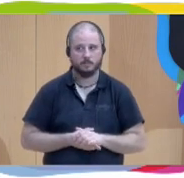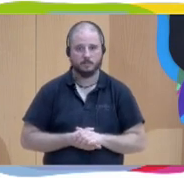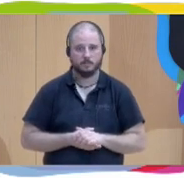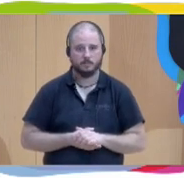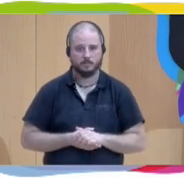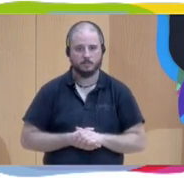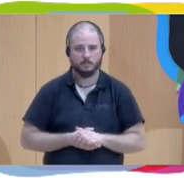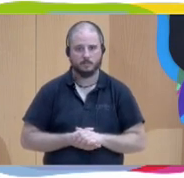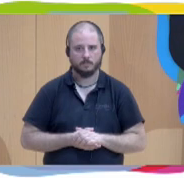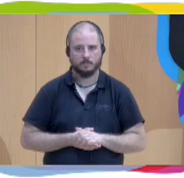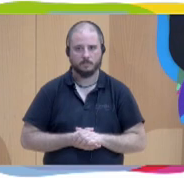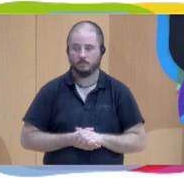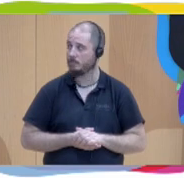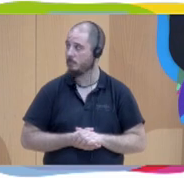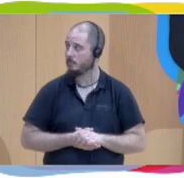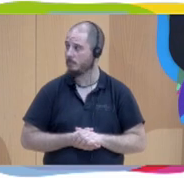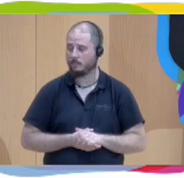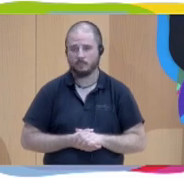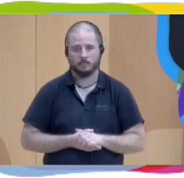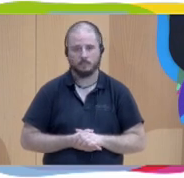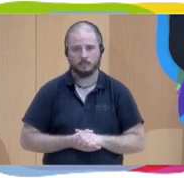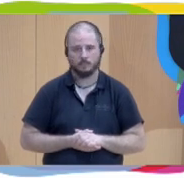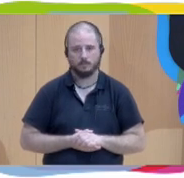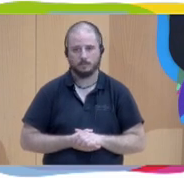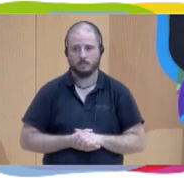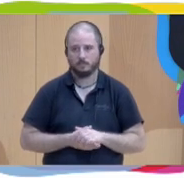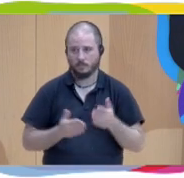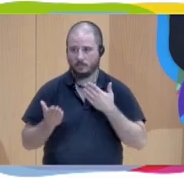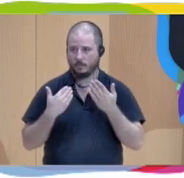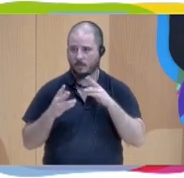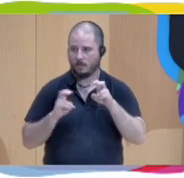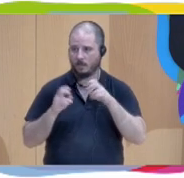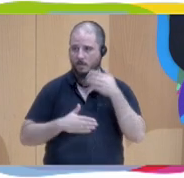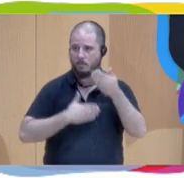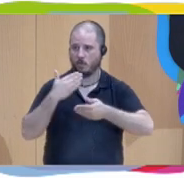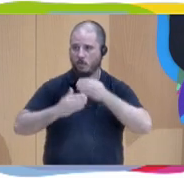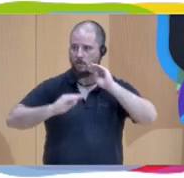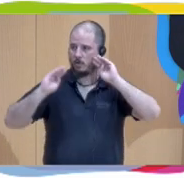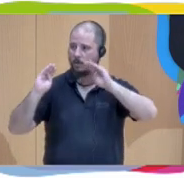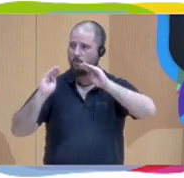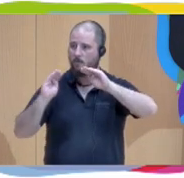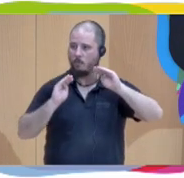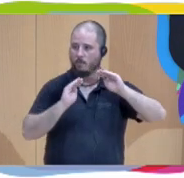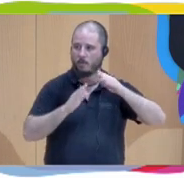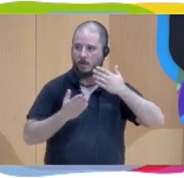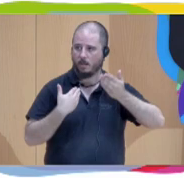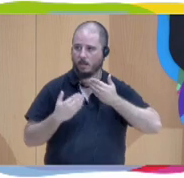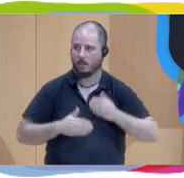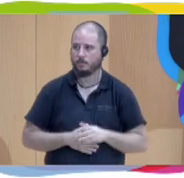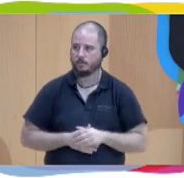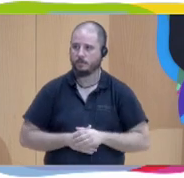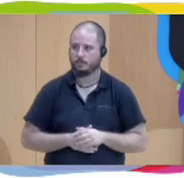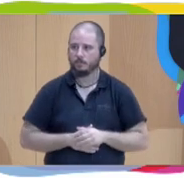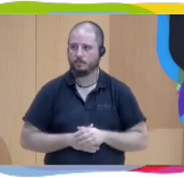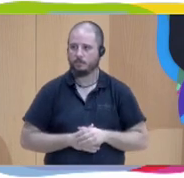We are talking now shortly about the training process, about how long did it take